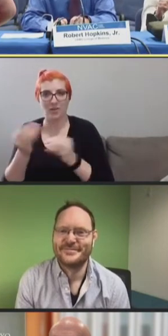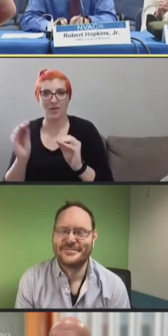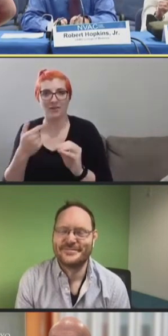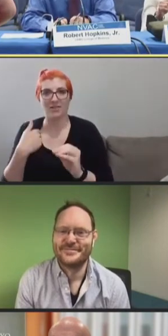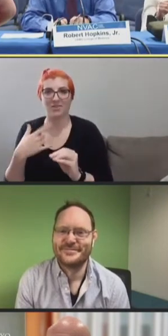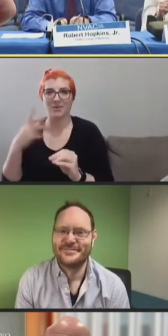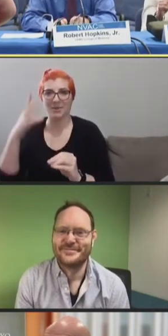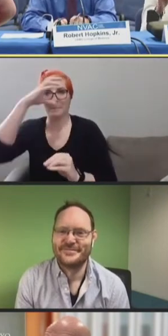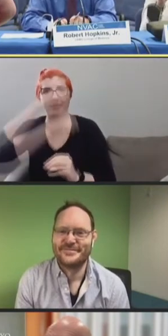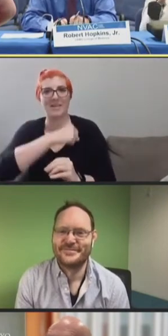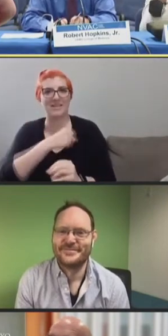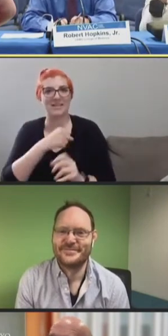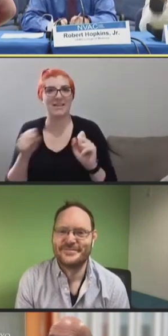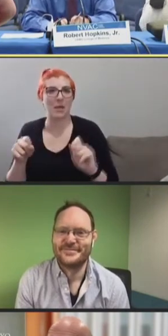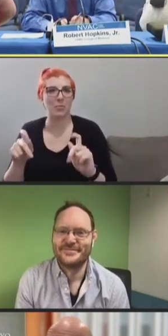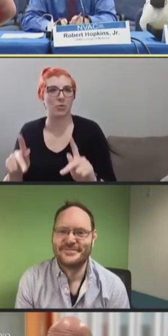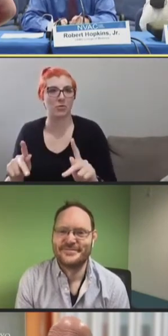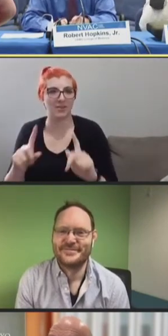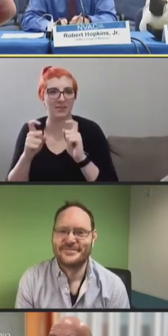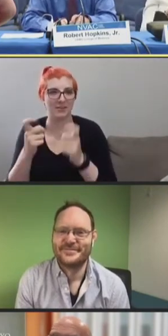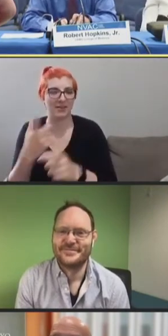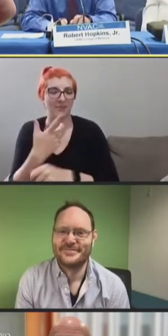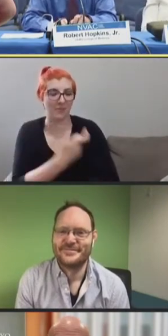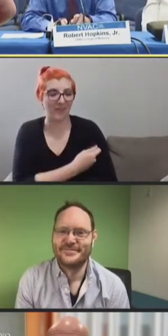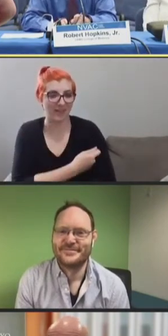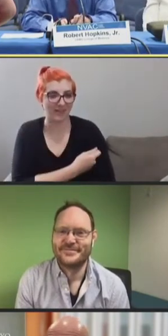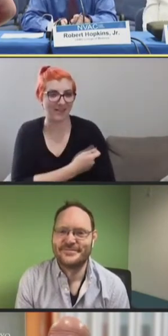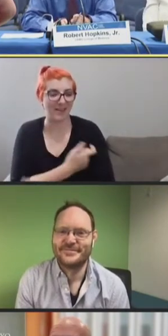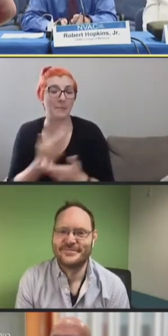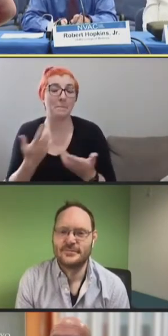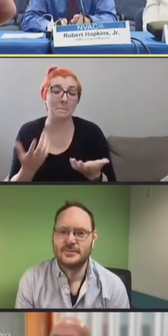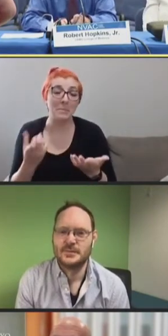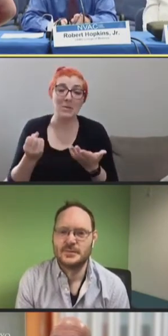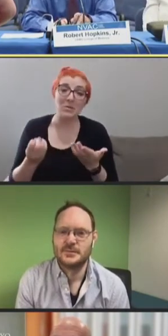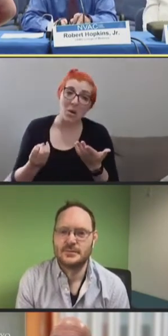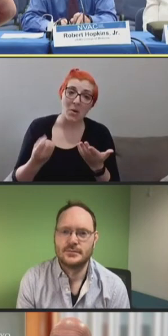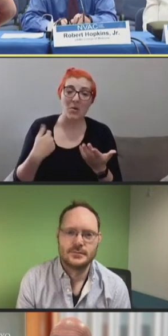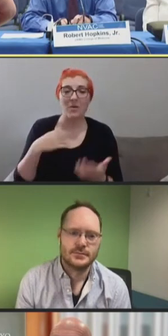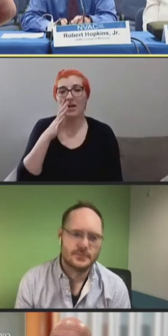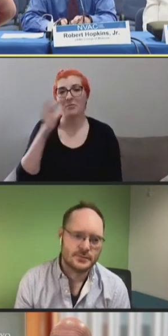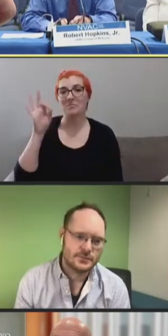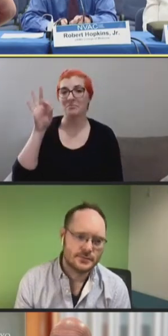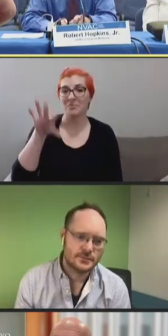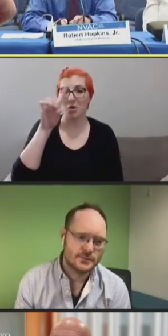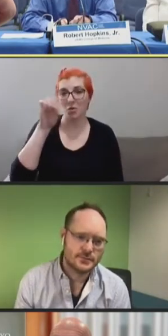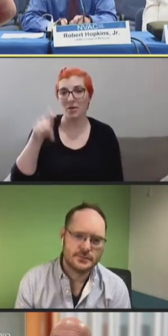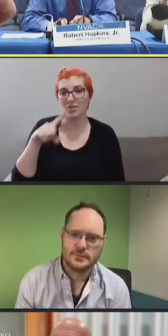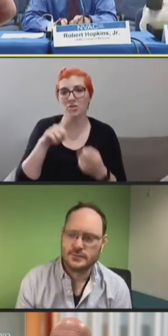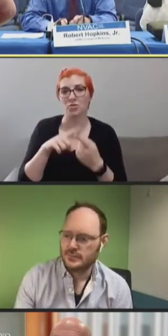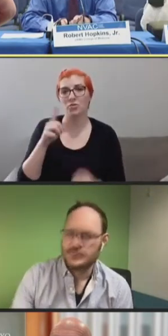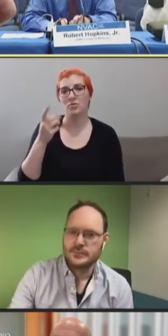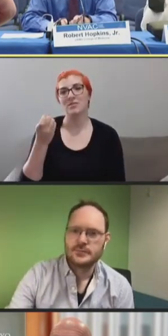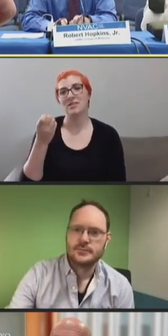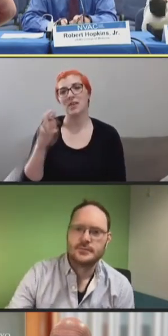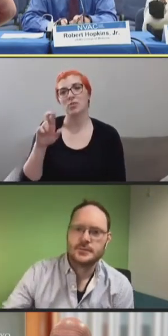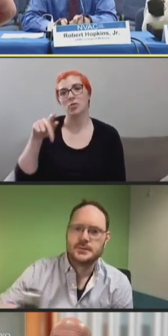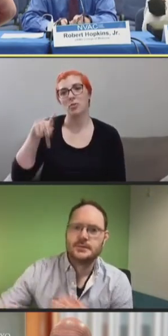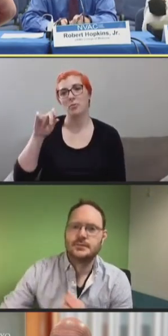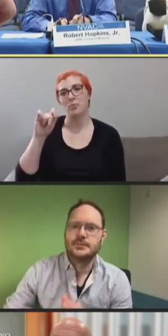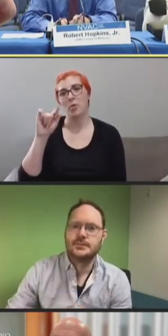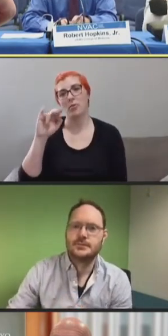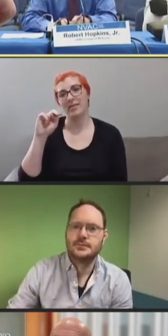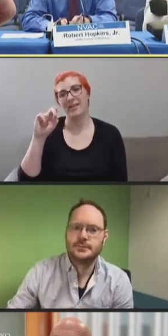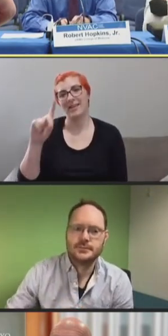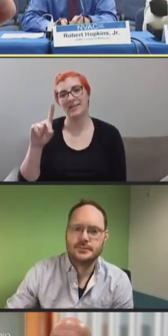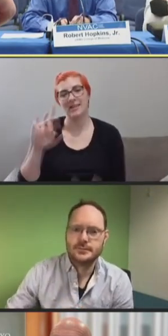and potentially don't get them vaccinated. So, I'll throw this question to Dr. Poland. How